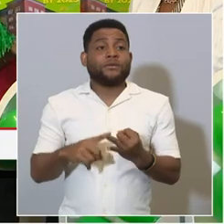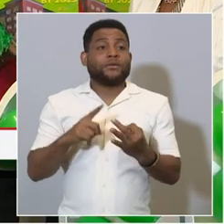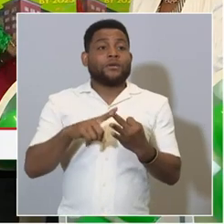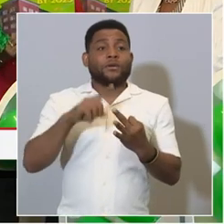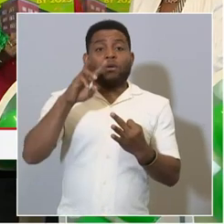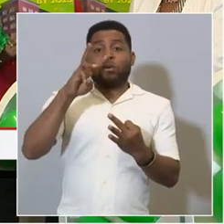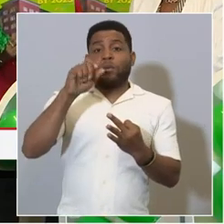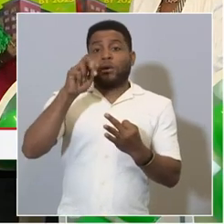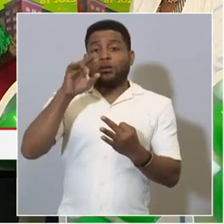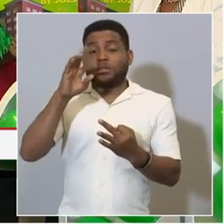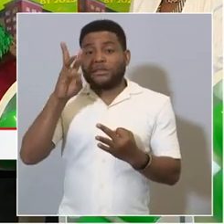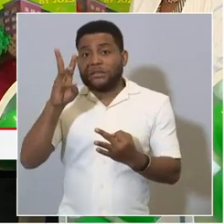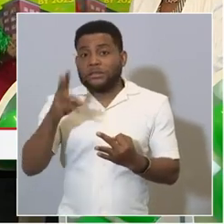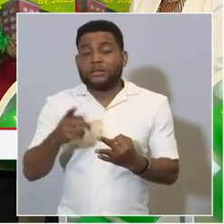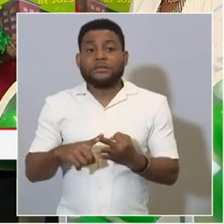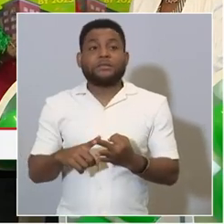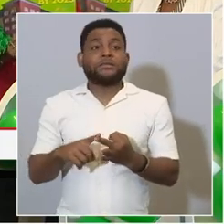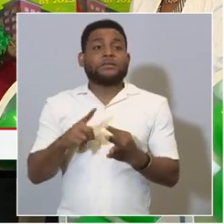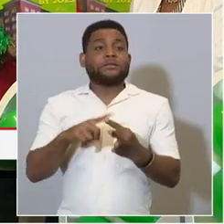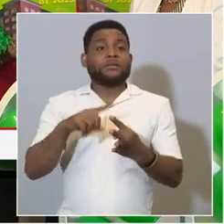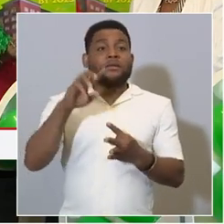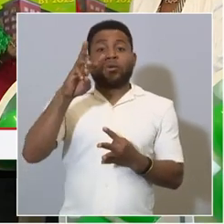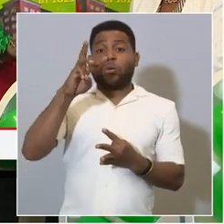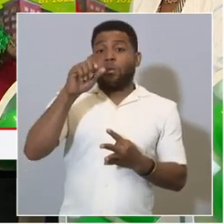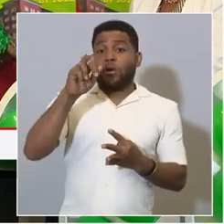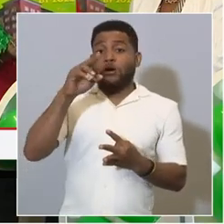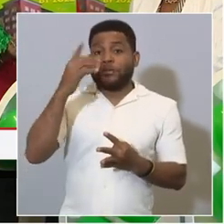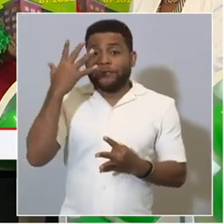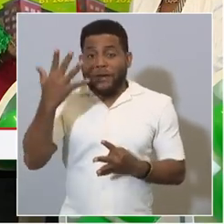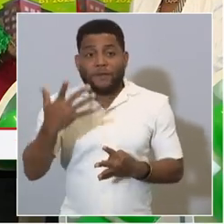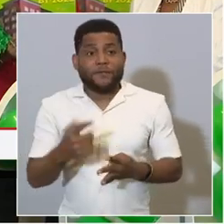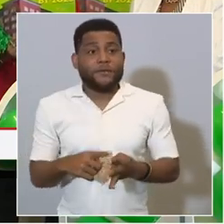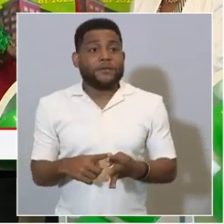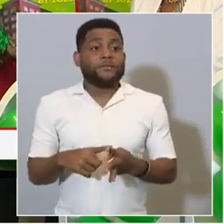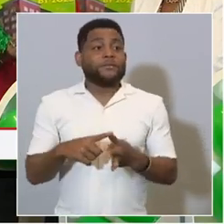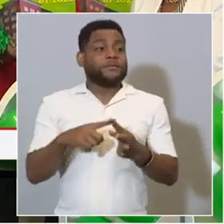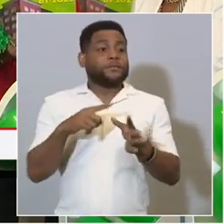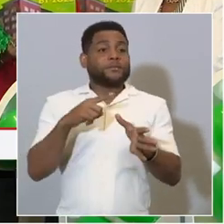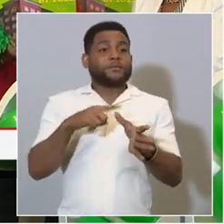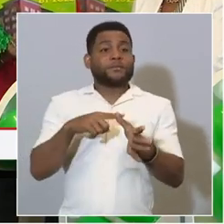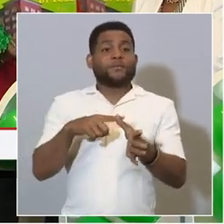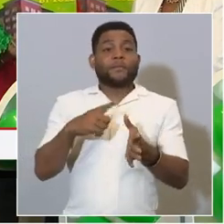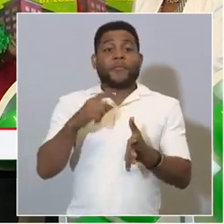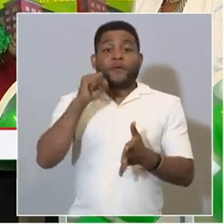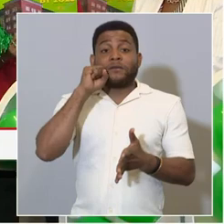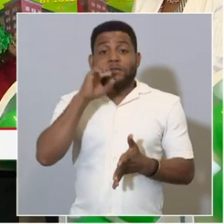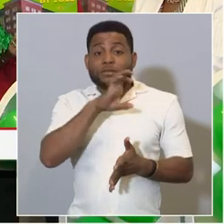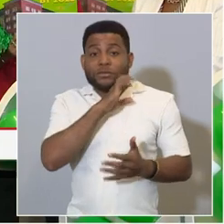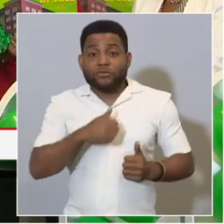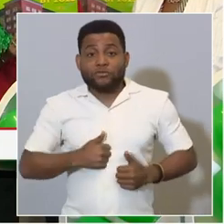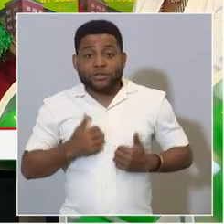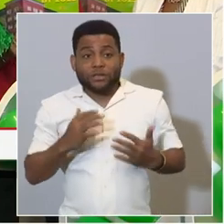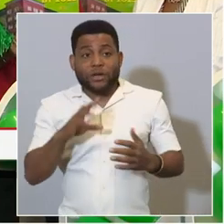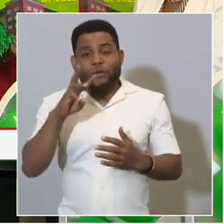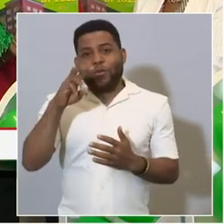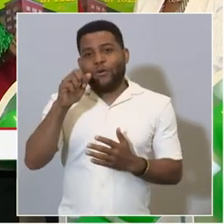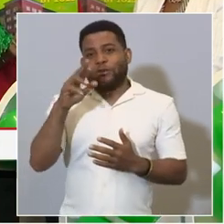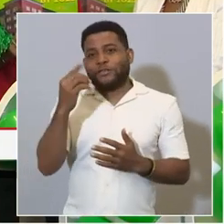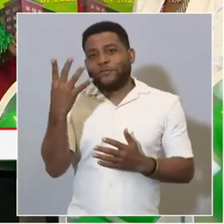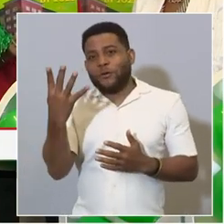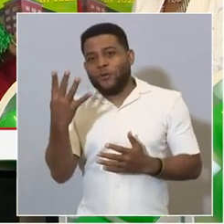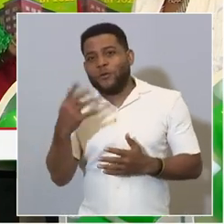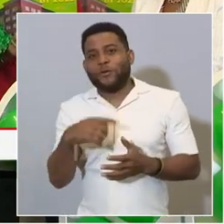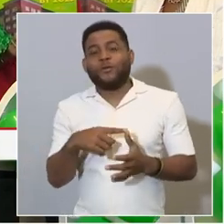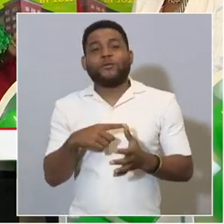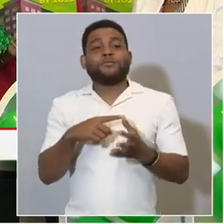6, Edgewood Commons in Ward 5, Ricks Crossing Senior Residences in Ward 4, the Lisner Home in